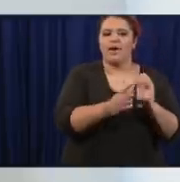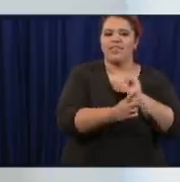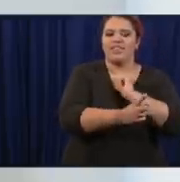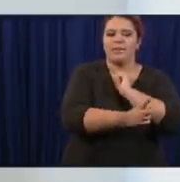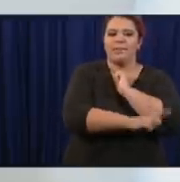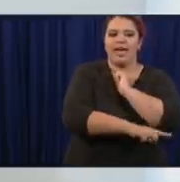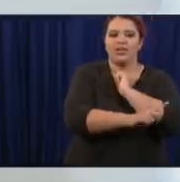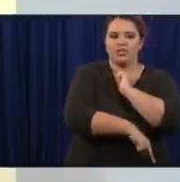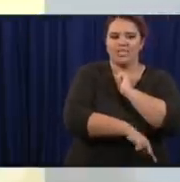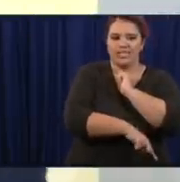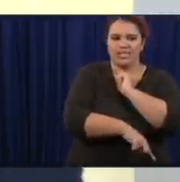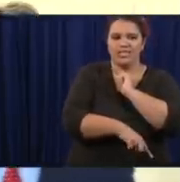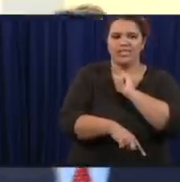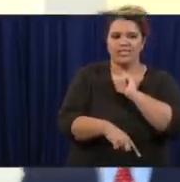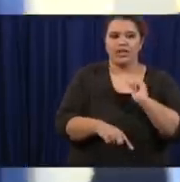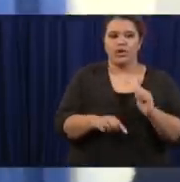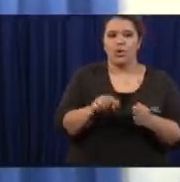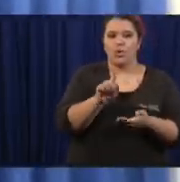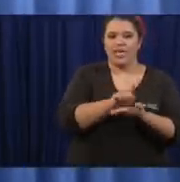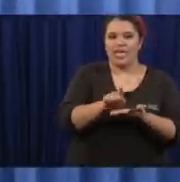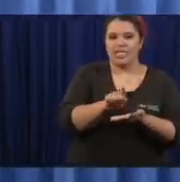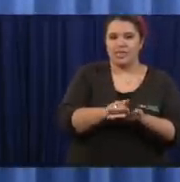to you.